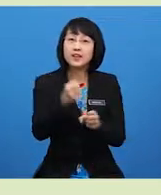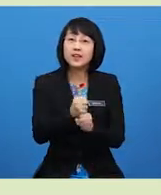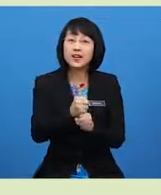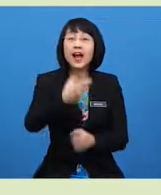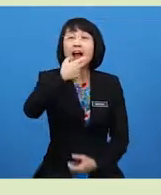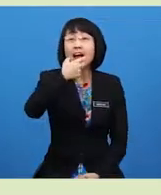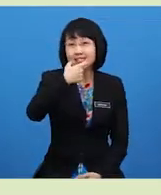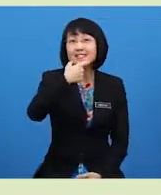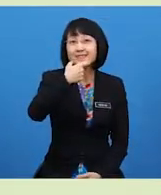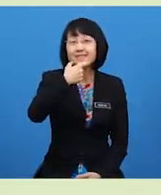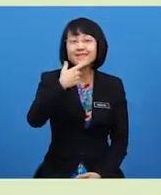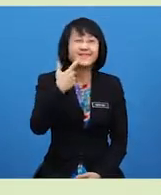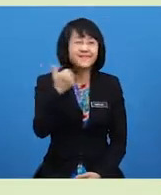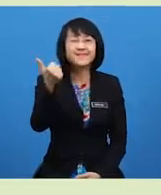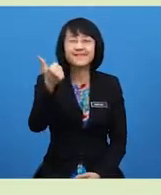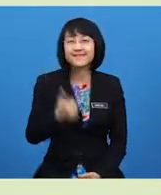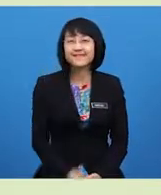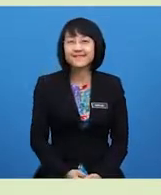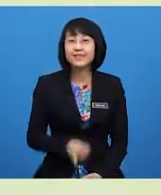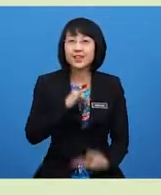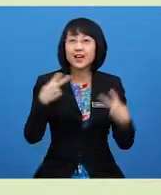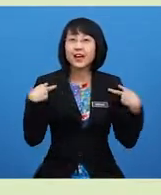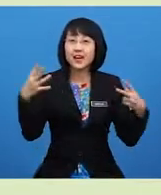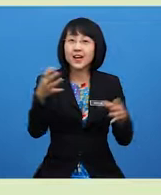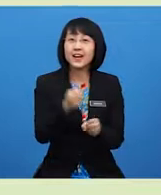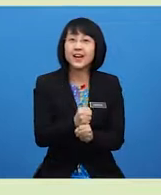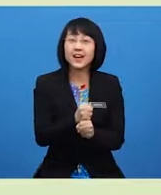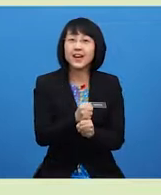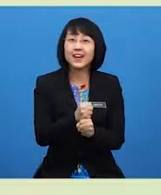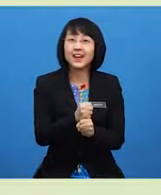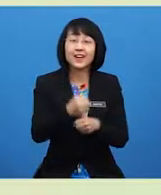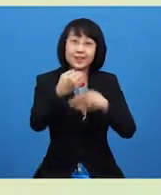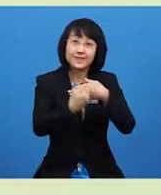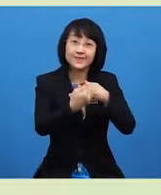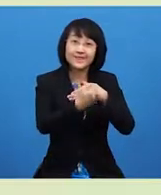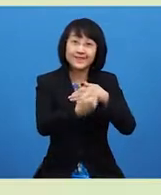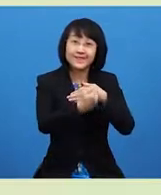biscuit. Yum. And I've got a bun.